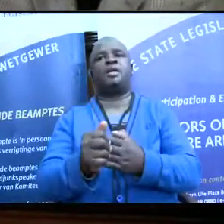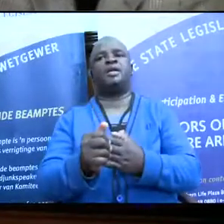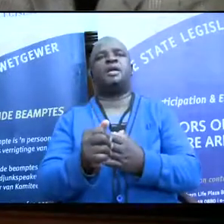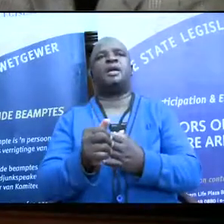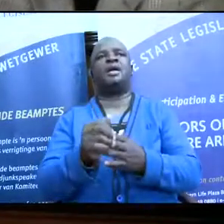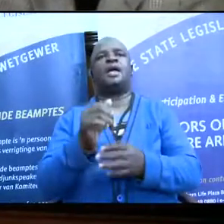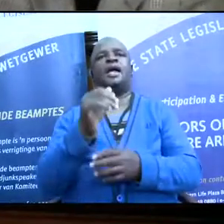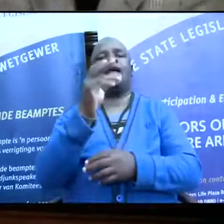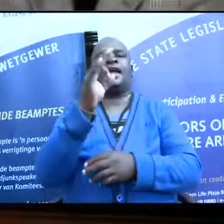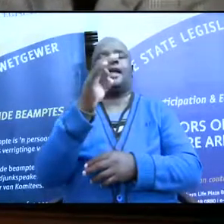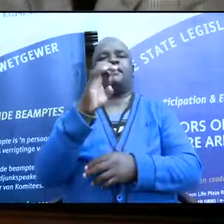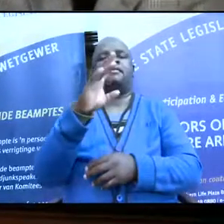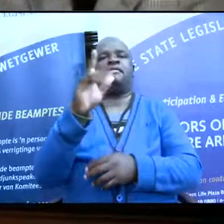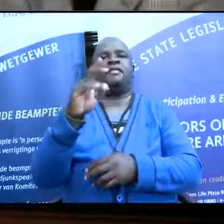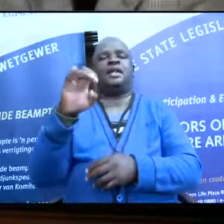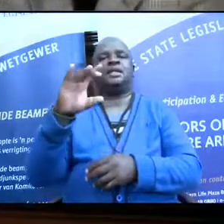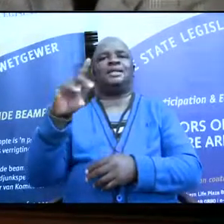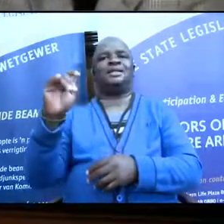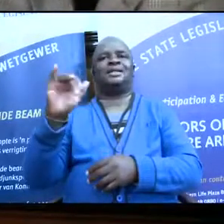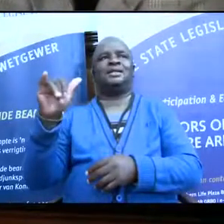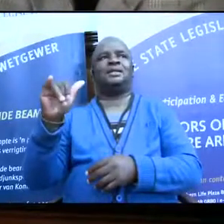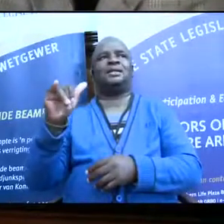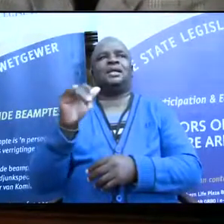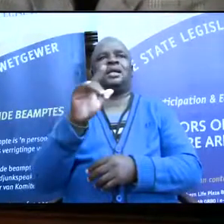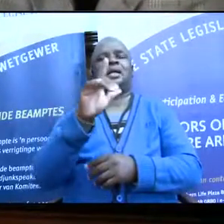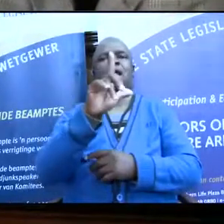felicity the head